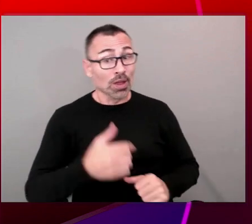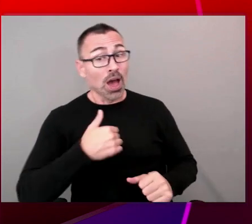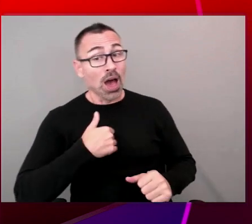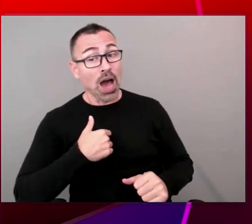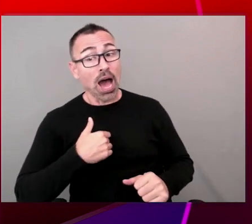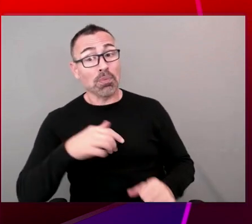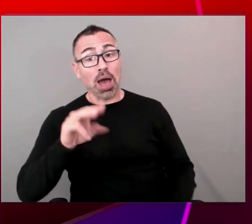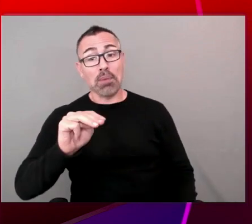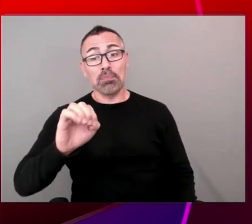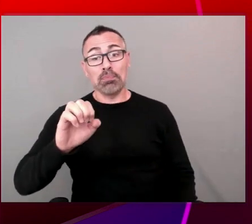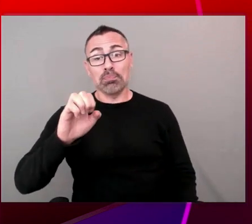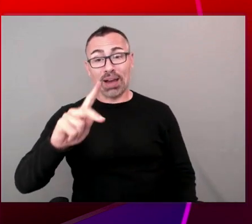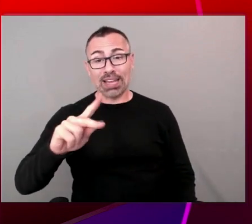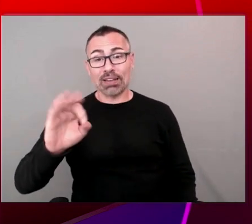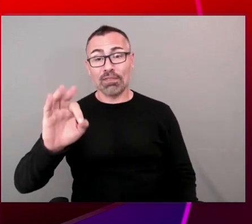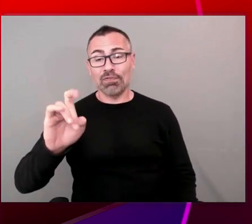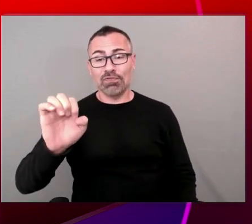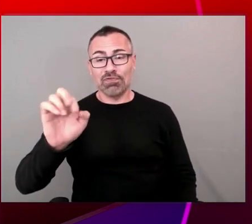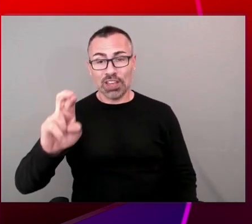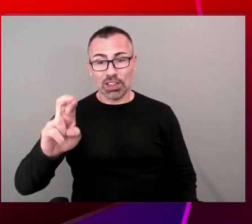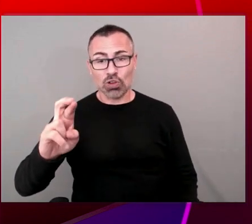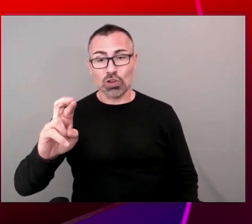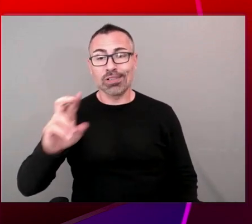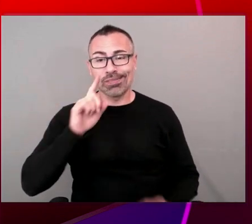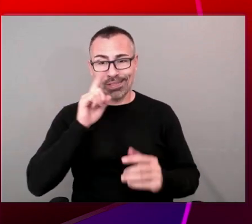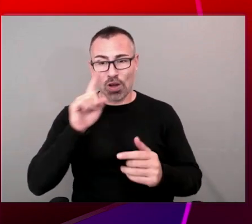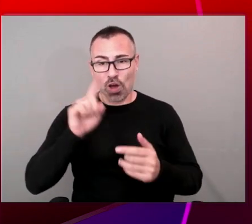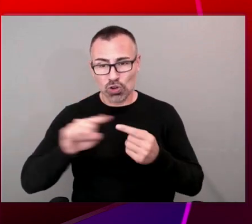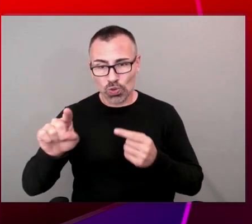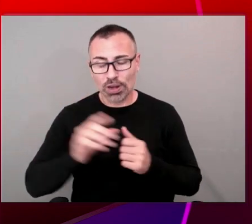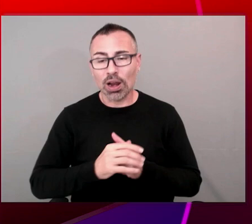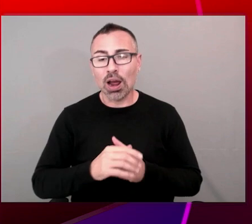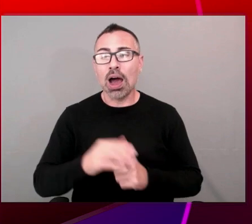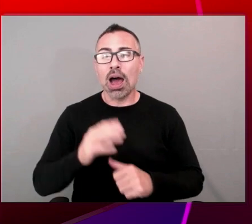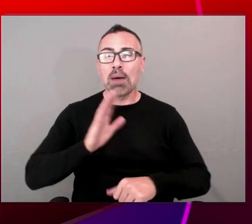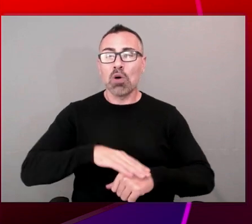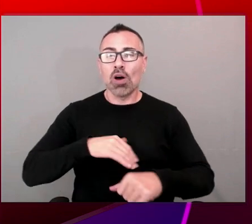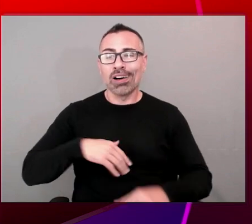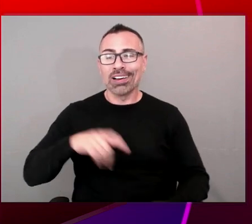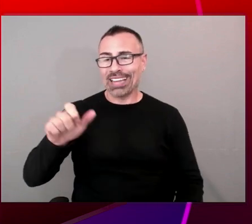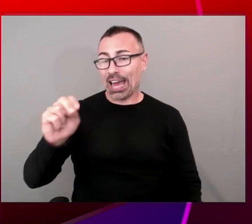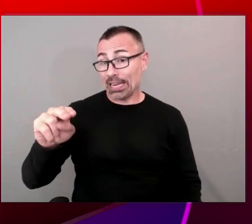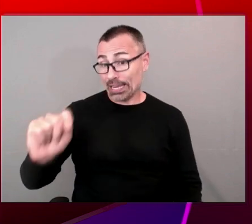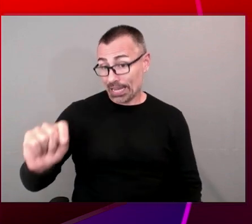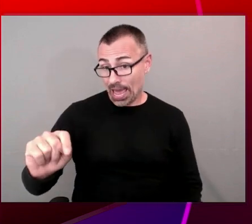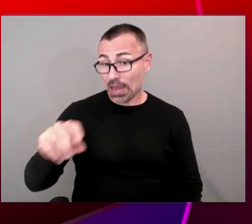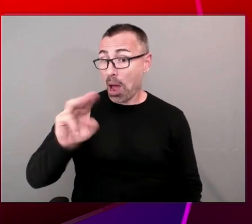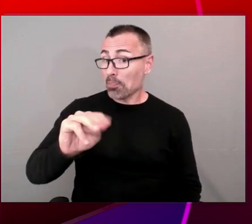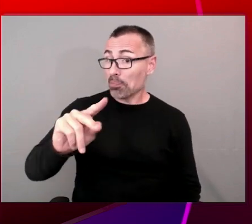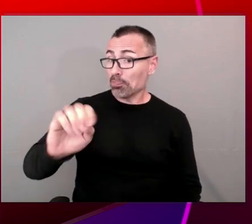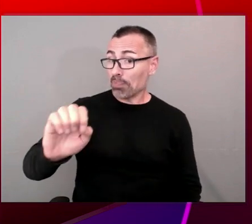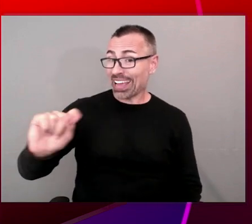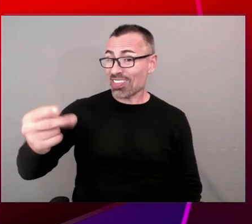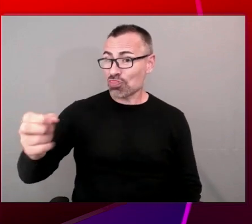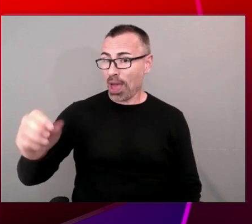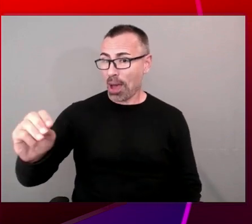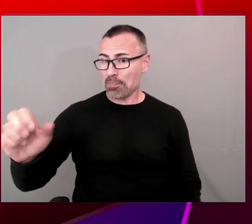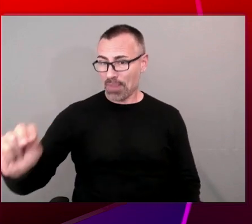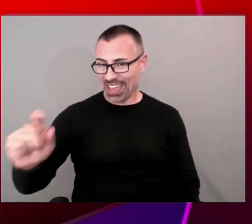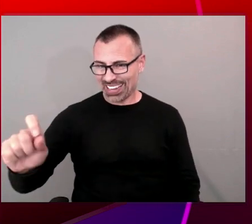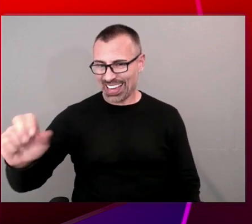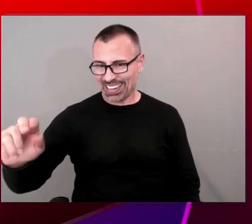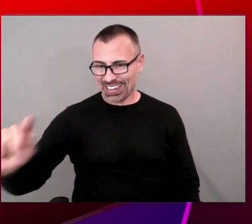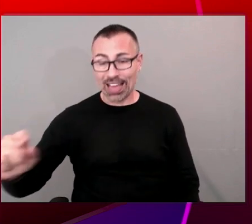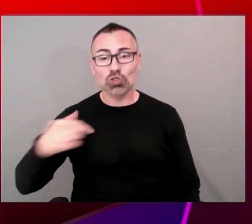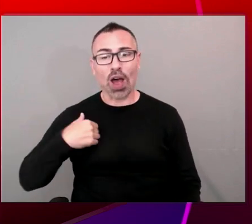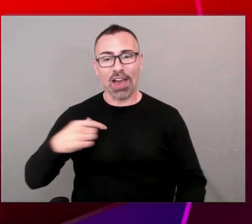Twitter. I'm at MikeTheMan.net. That's the blog where you'll find a lot of the stuff. And you mentioned Copilot being open